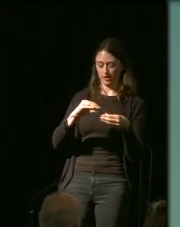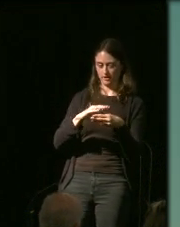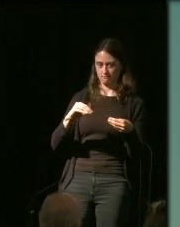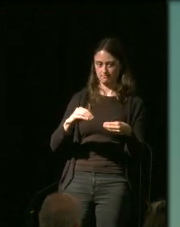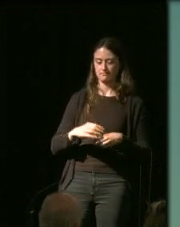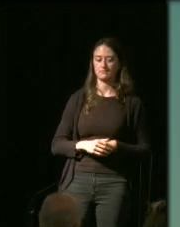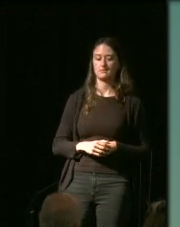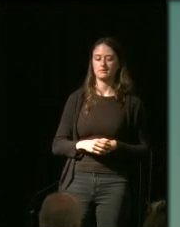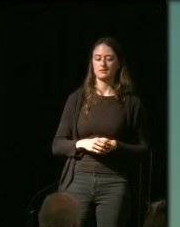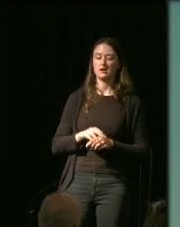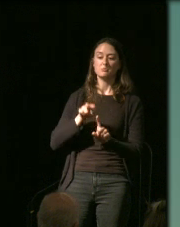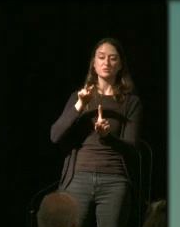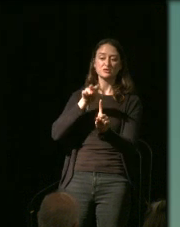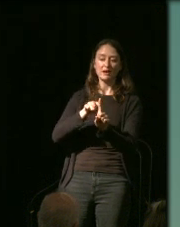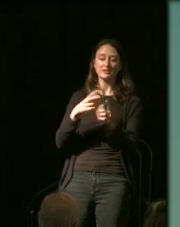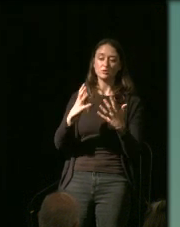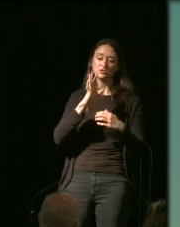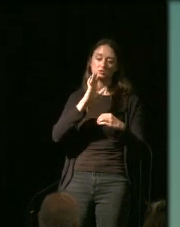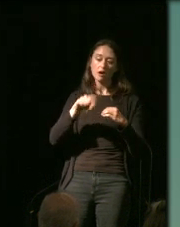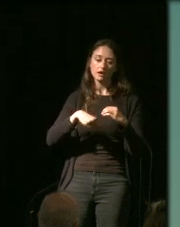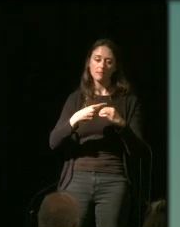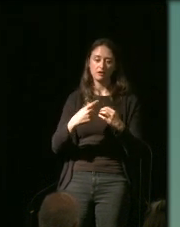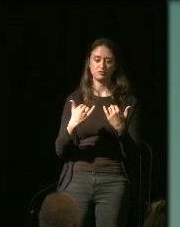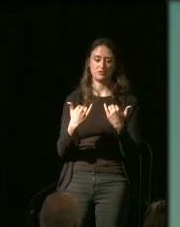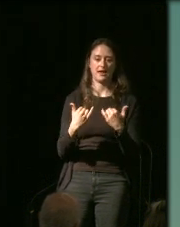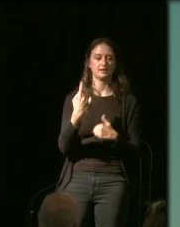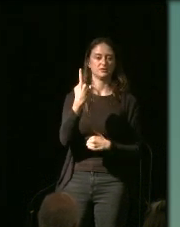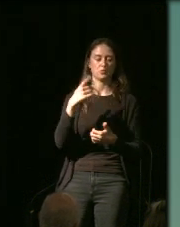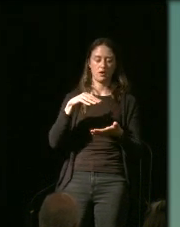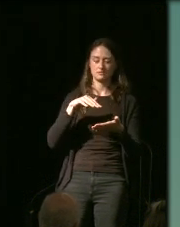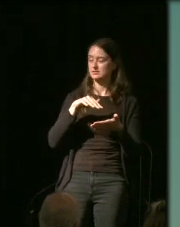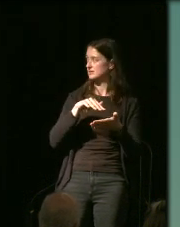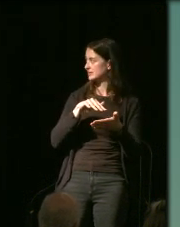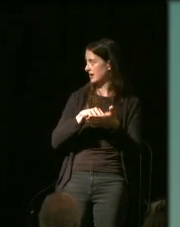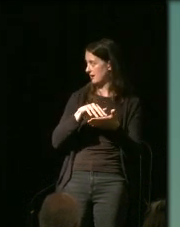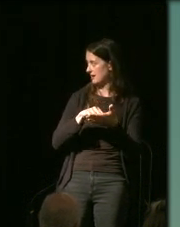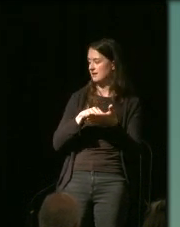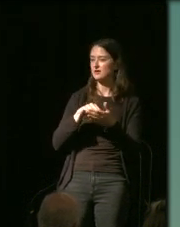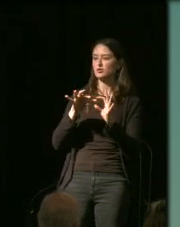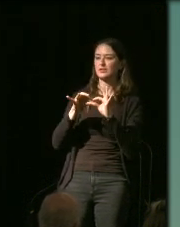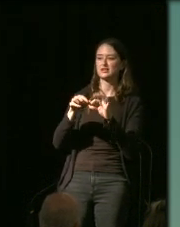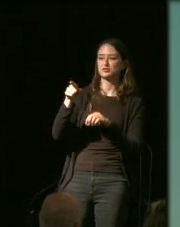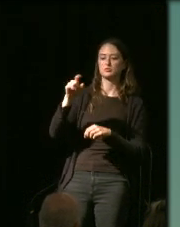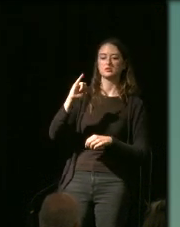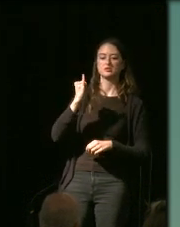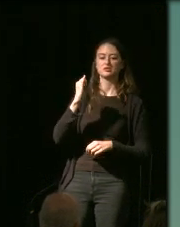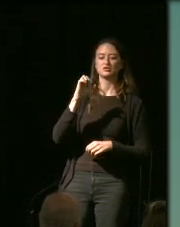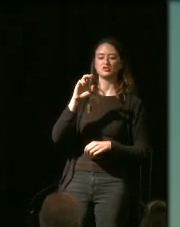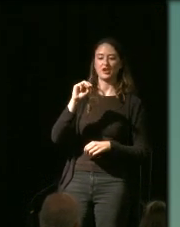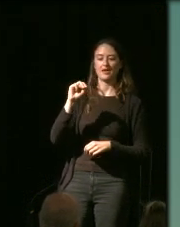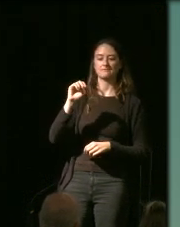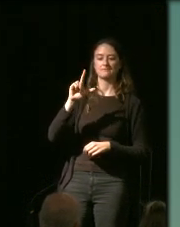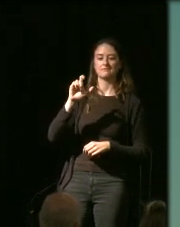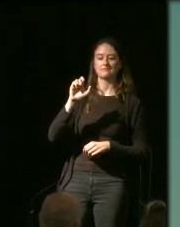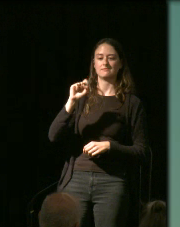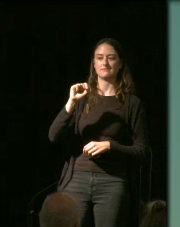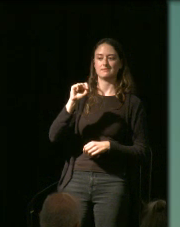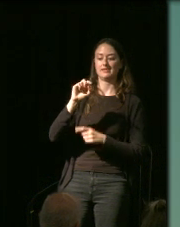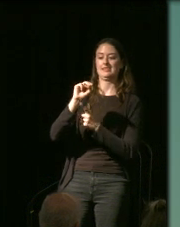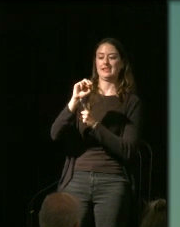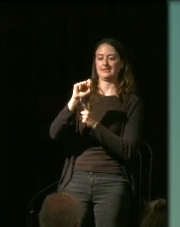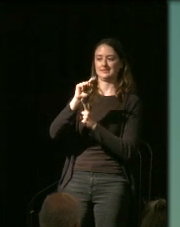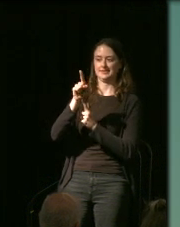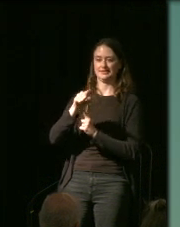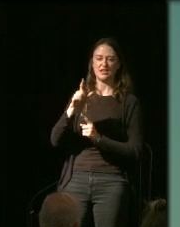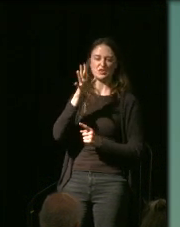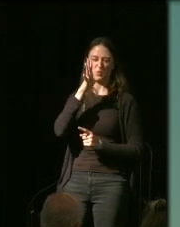in H1C study, which Jen Lentz is doing with us. Thank you, Jen Lentz. Jennifer Lentz,